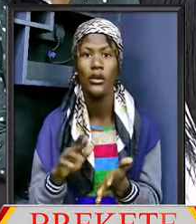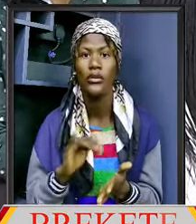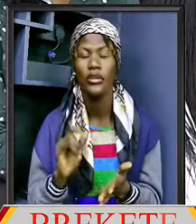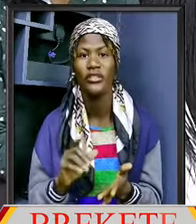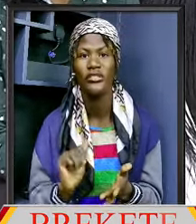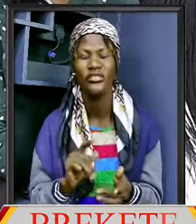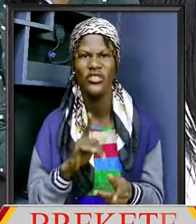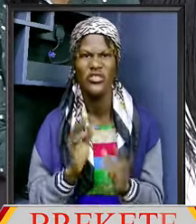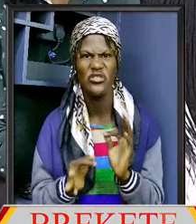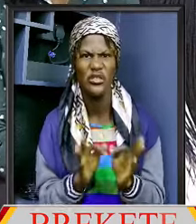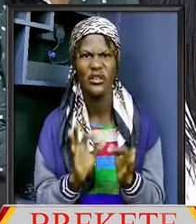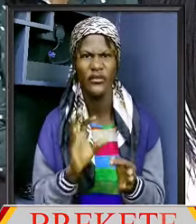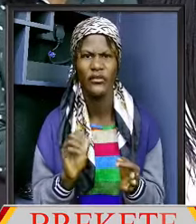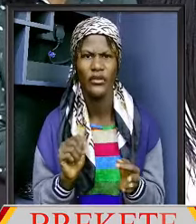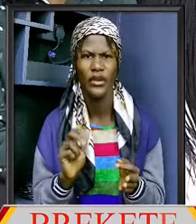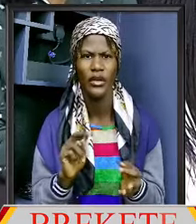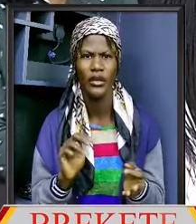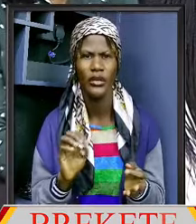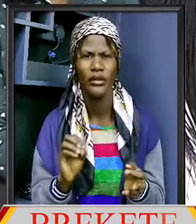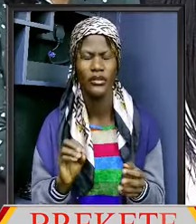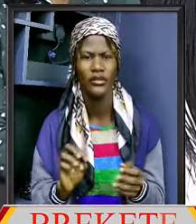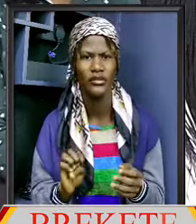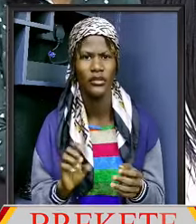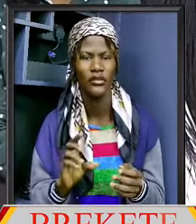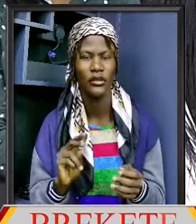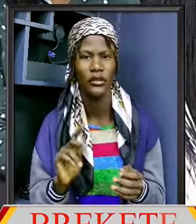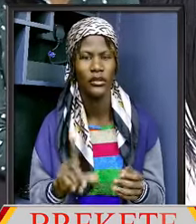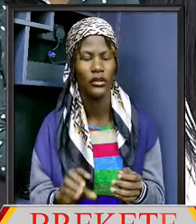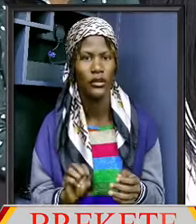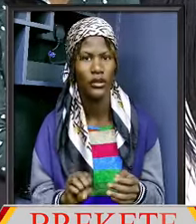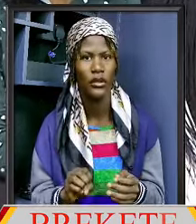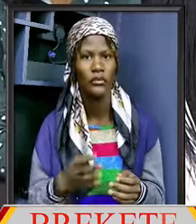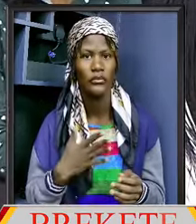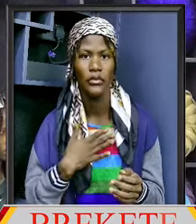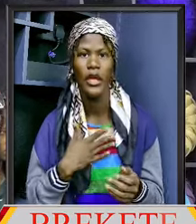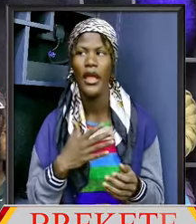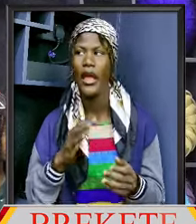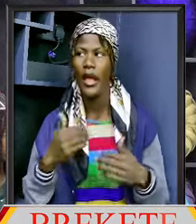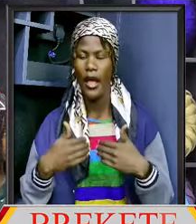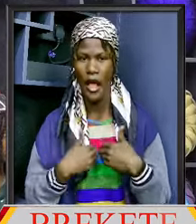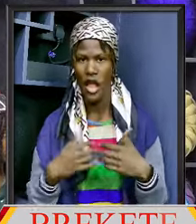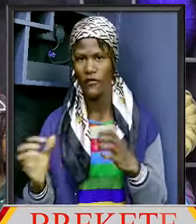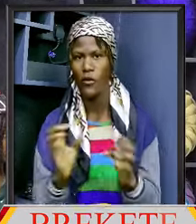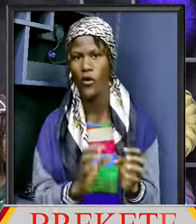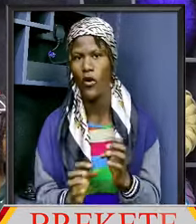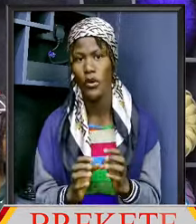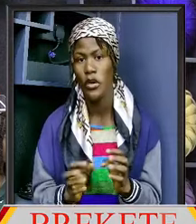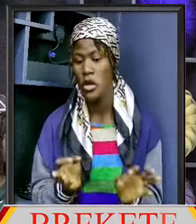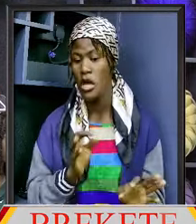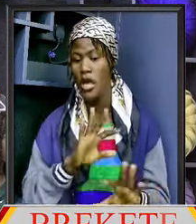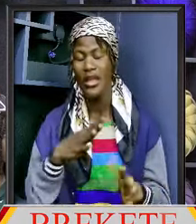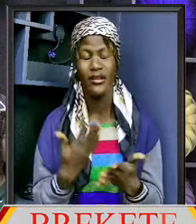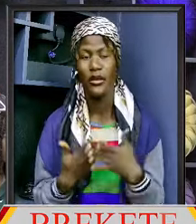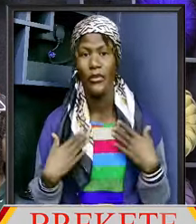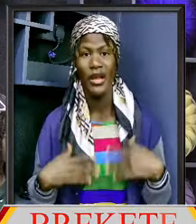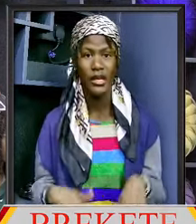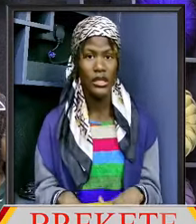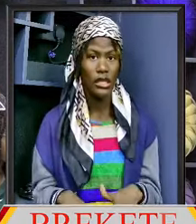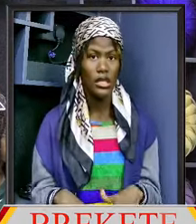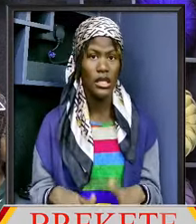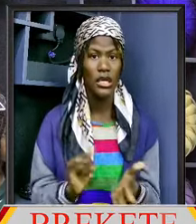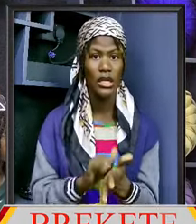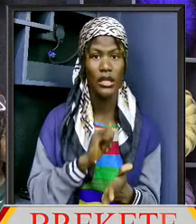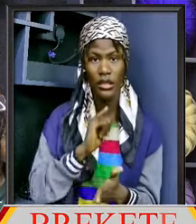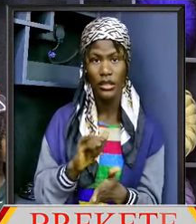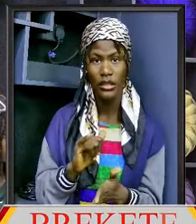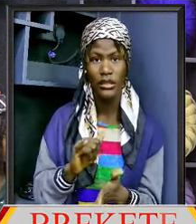finish, as a member, me like this, I go get copy. Okay. So anybody will be lab scientist, the law say you go get